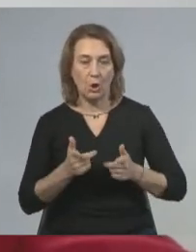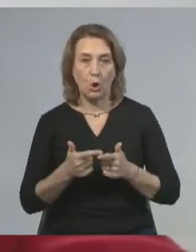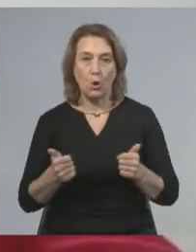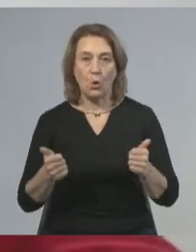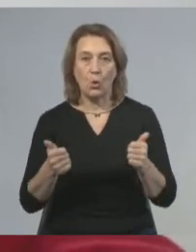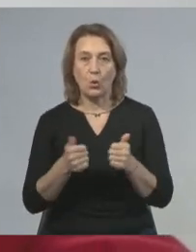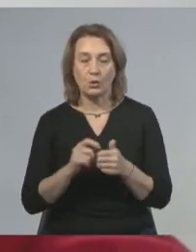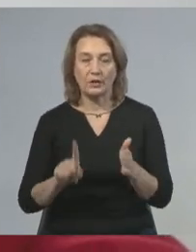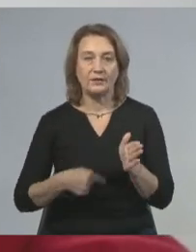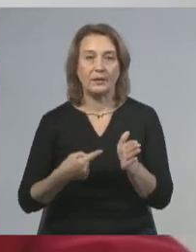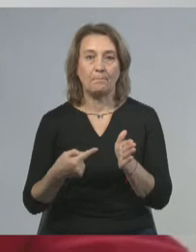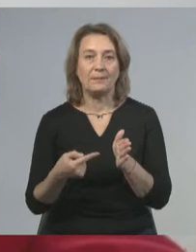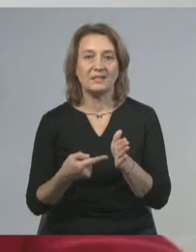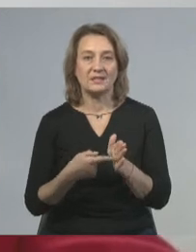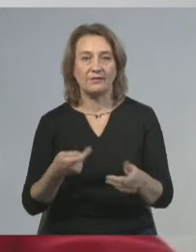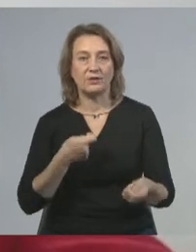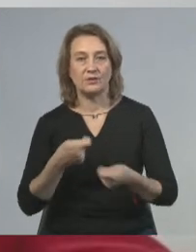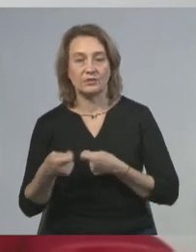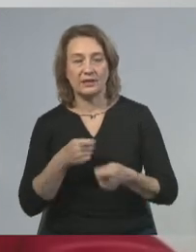one